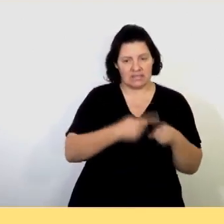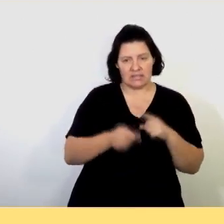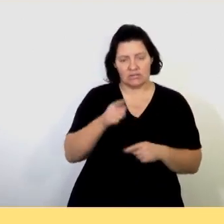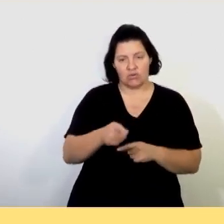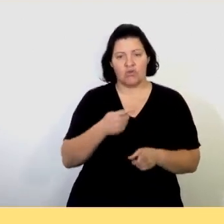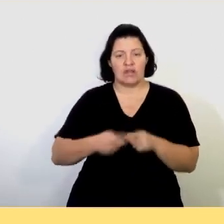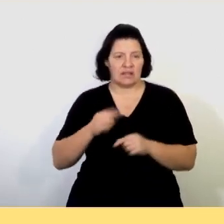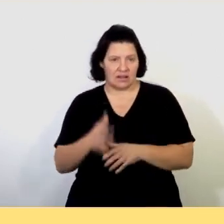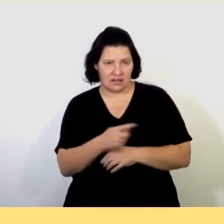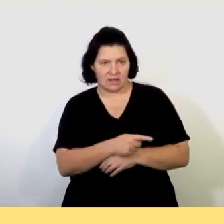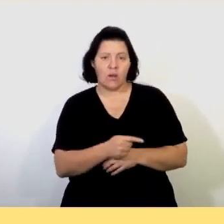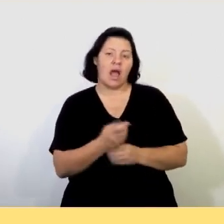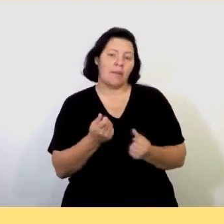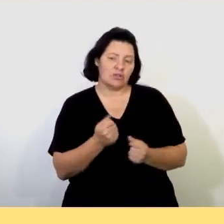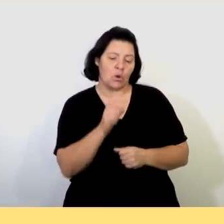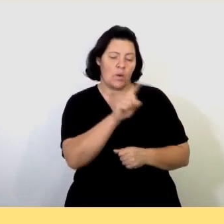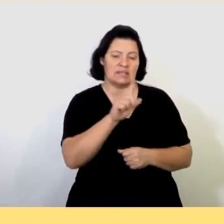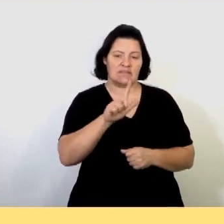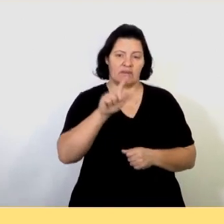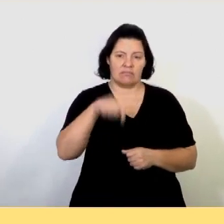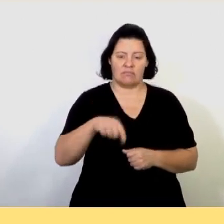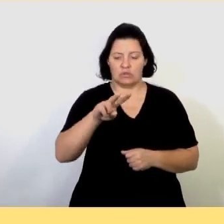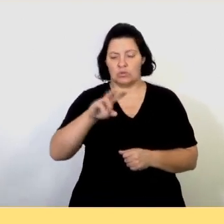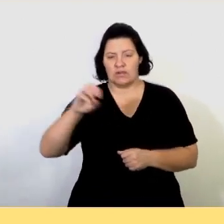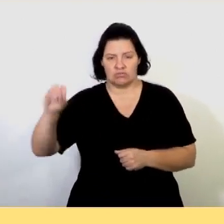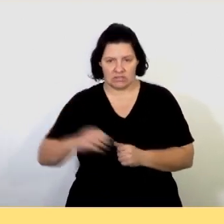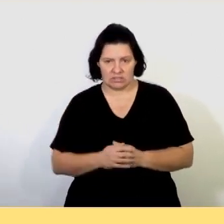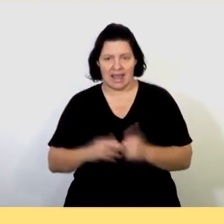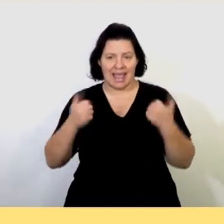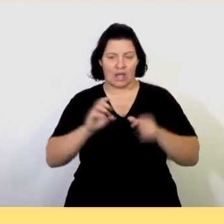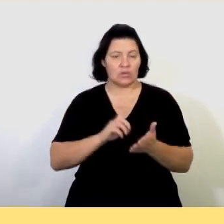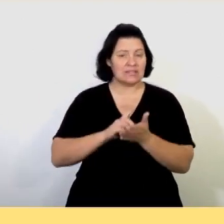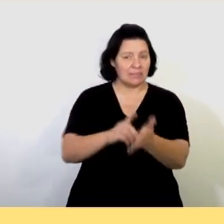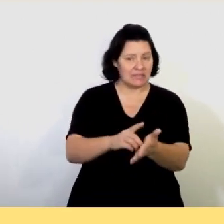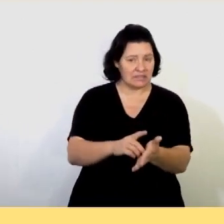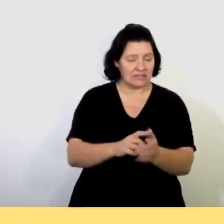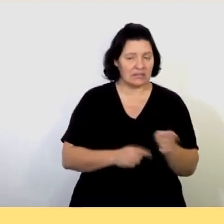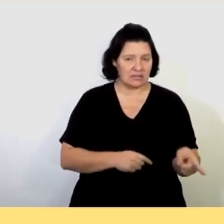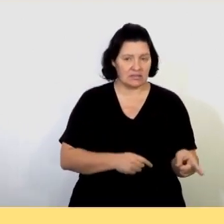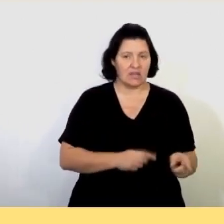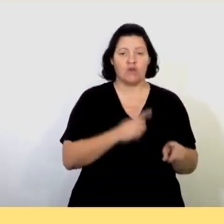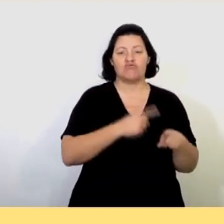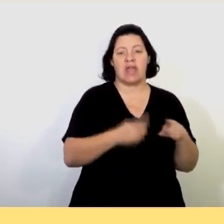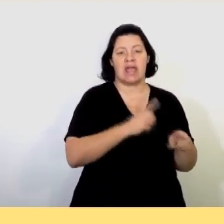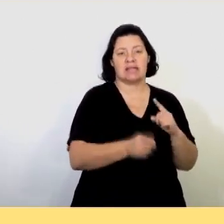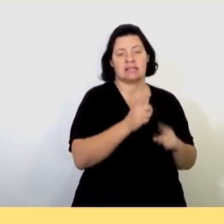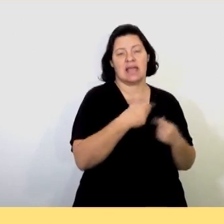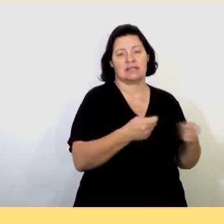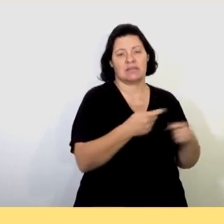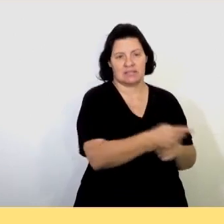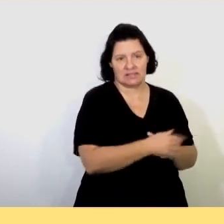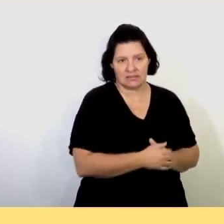to Parrot Rentals, and then we paid 17.2. Account debited. All right.